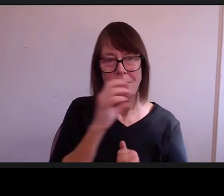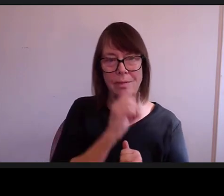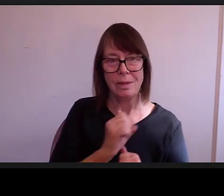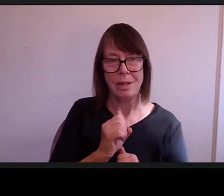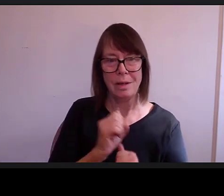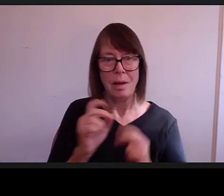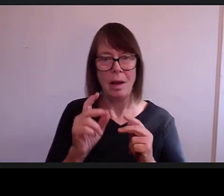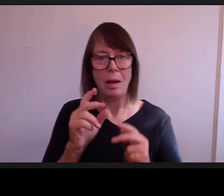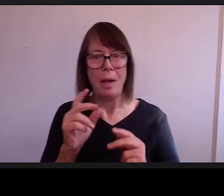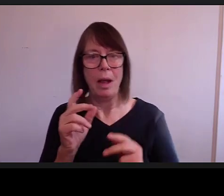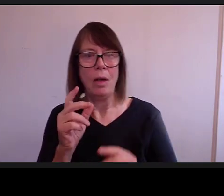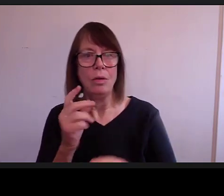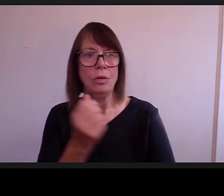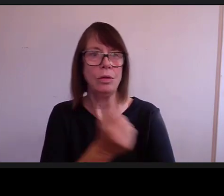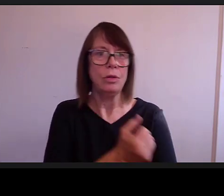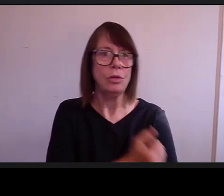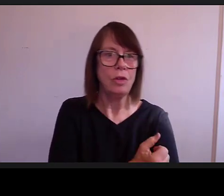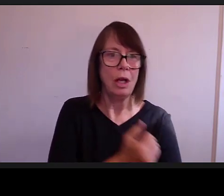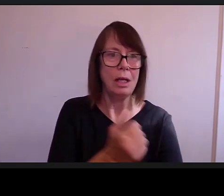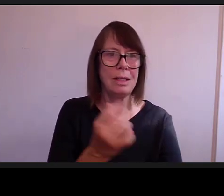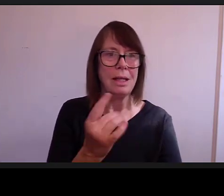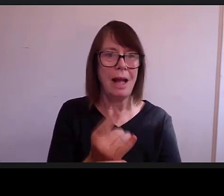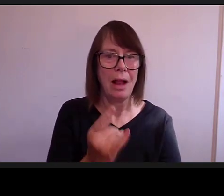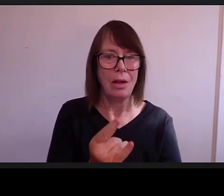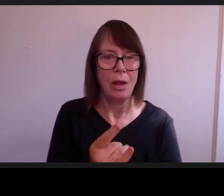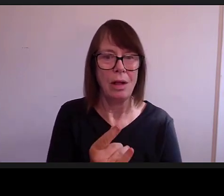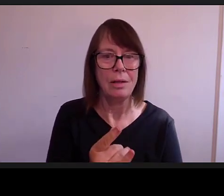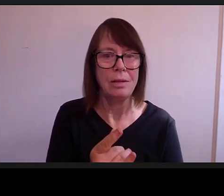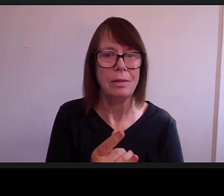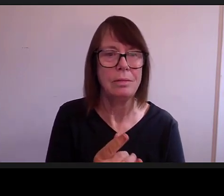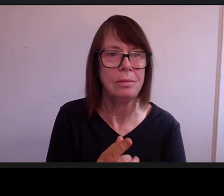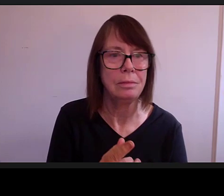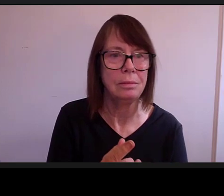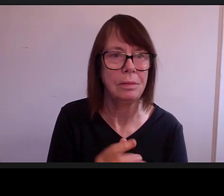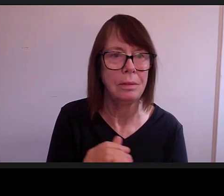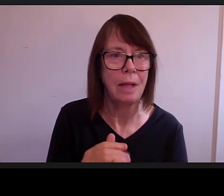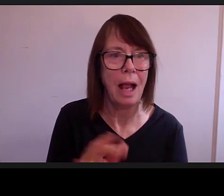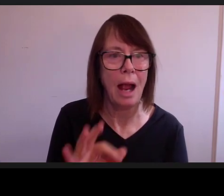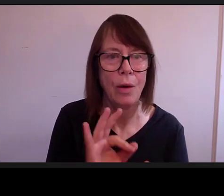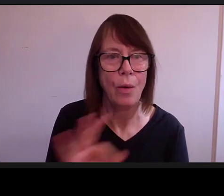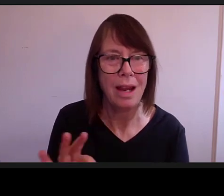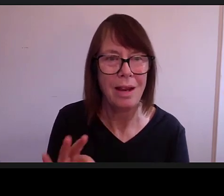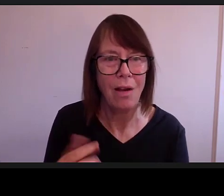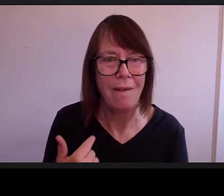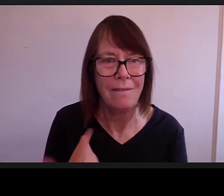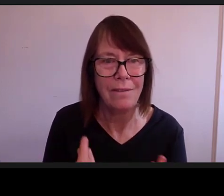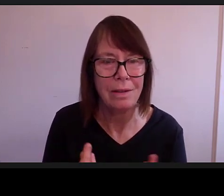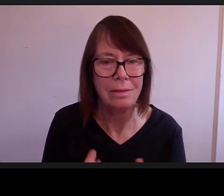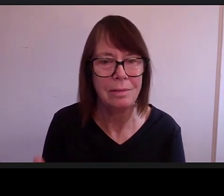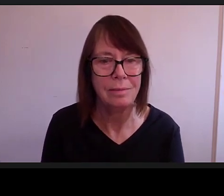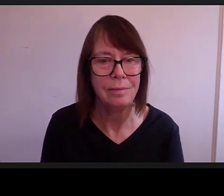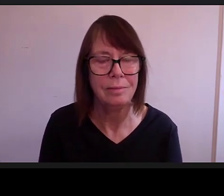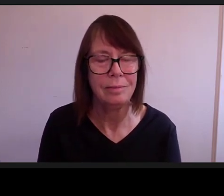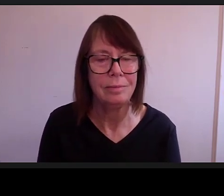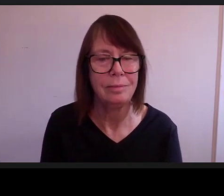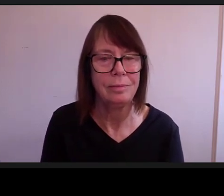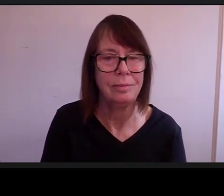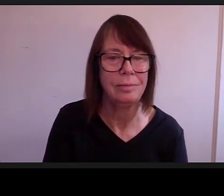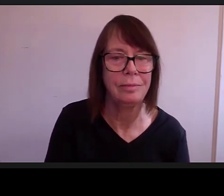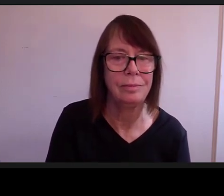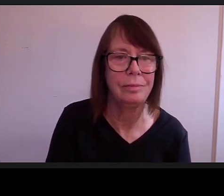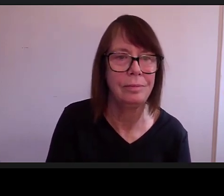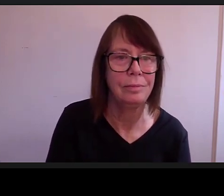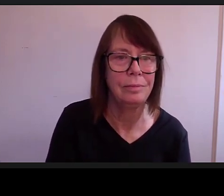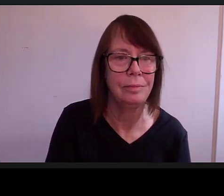and alcohol use that have negatively impacted health outcomes. This is not